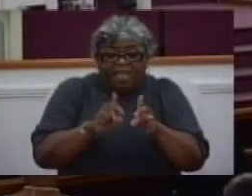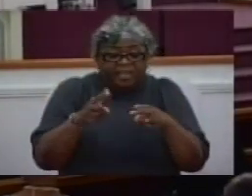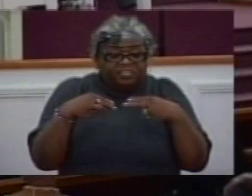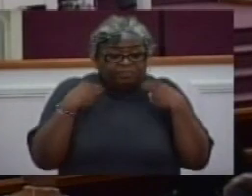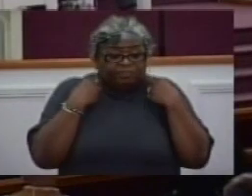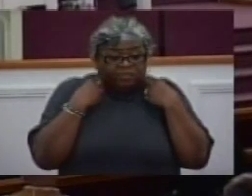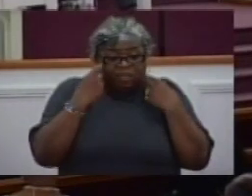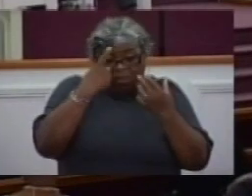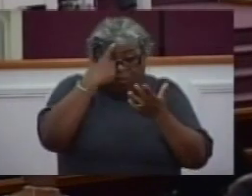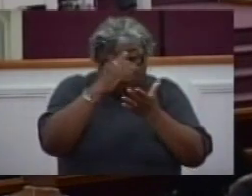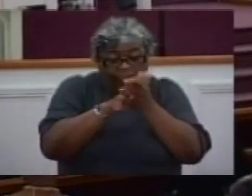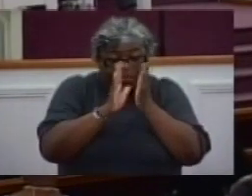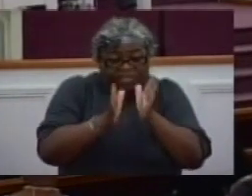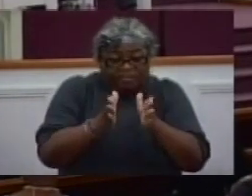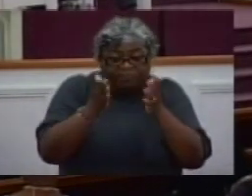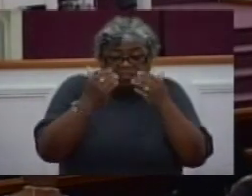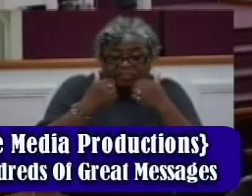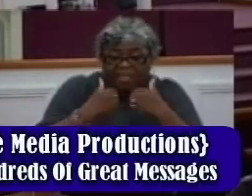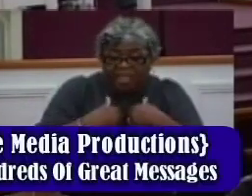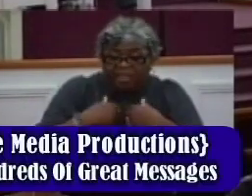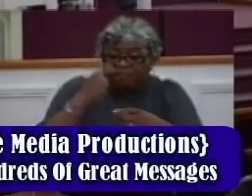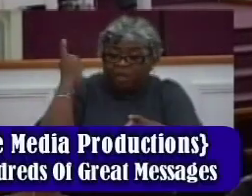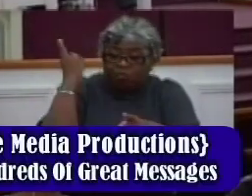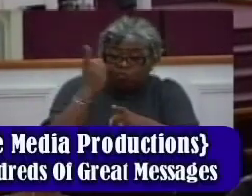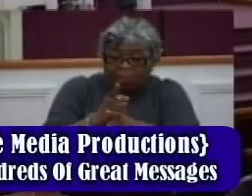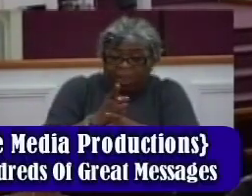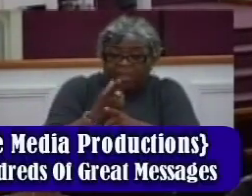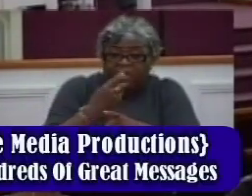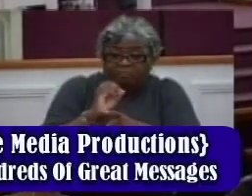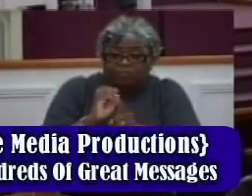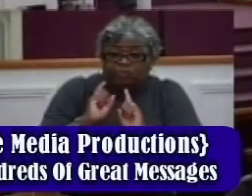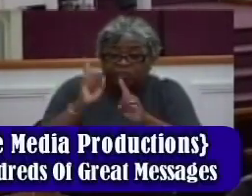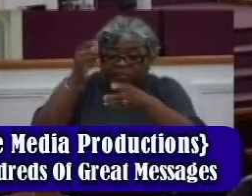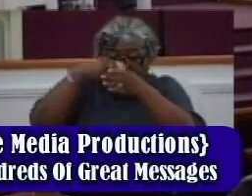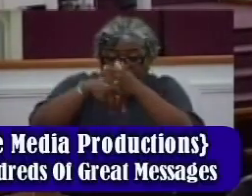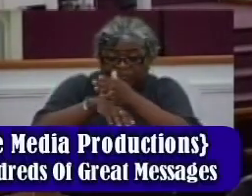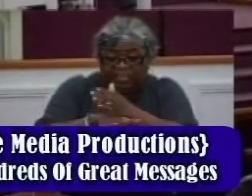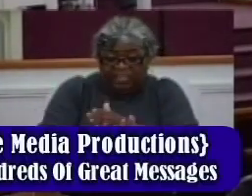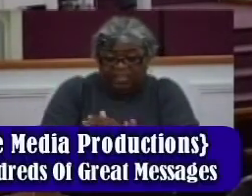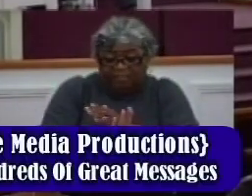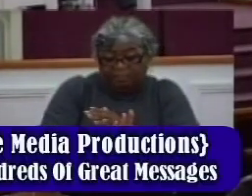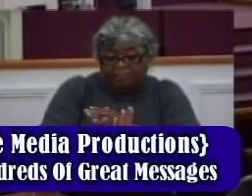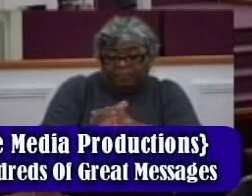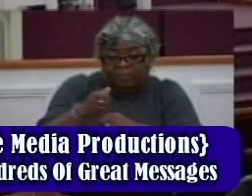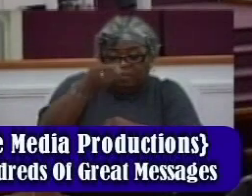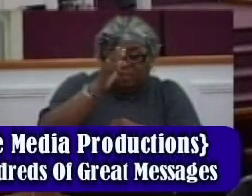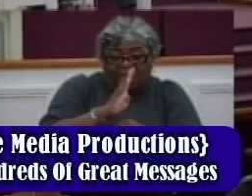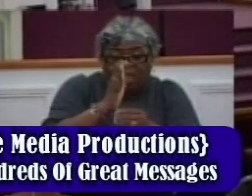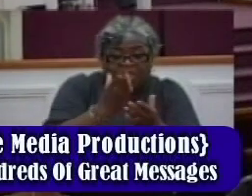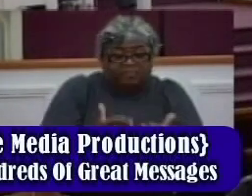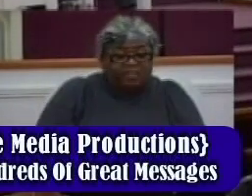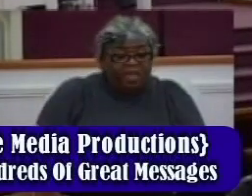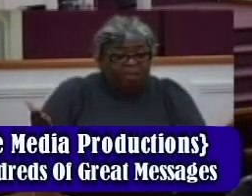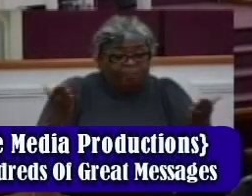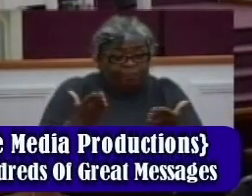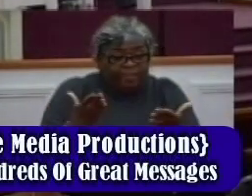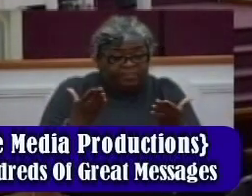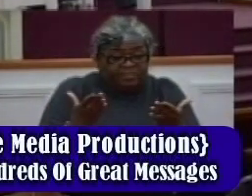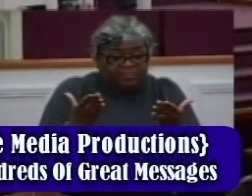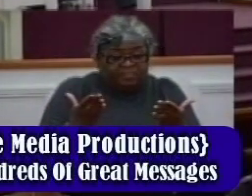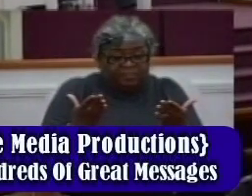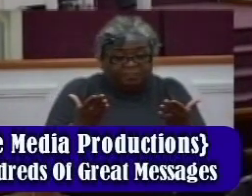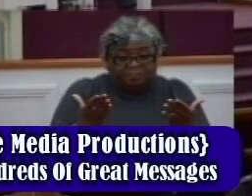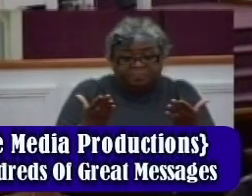priests, believers have a right to enter in to God's presence. Oh, I don't